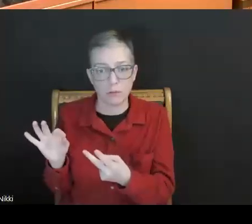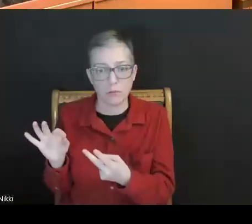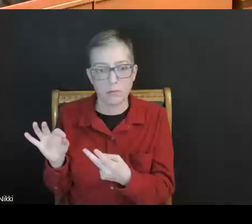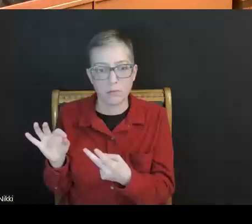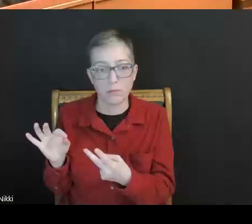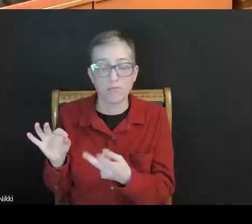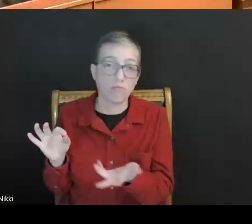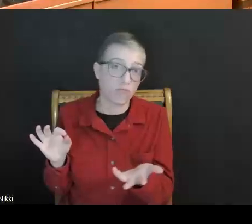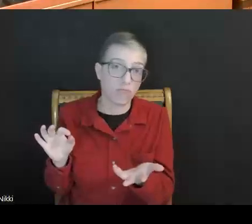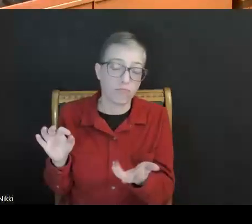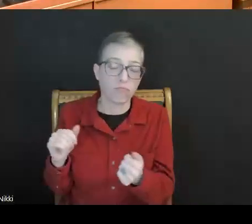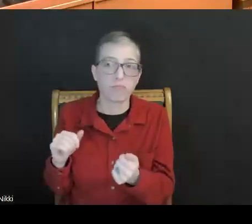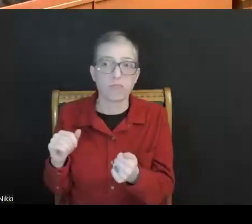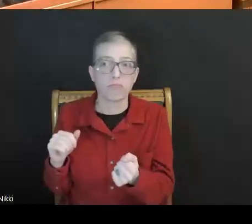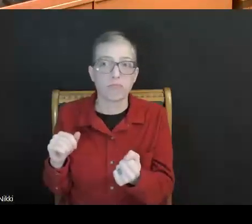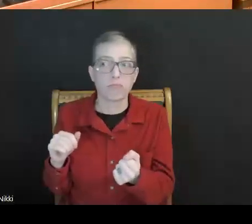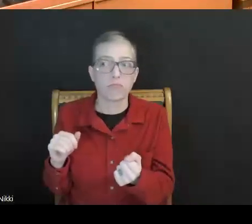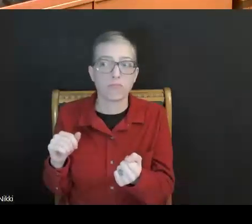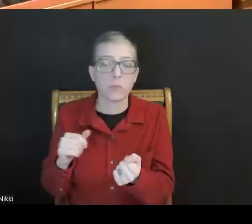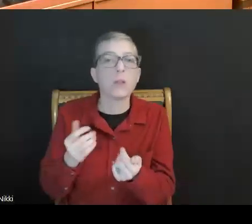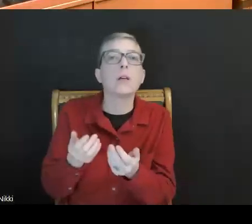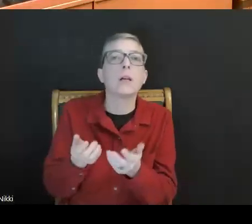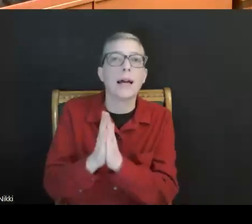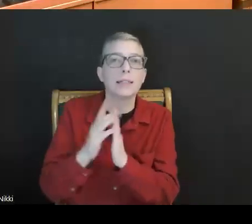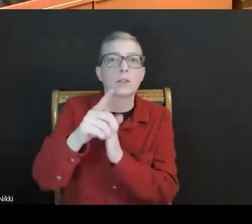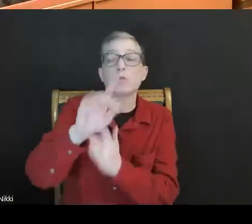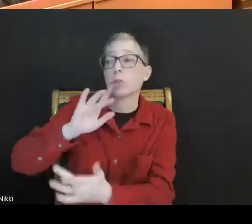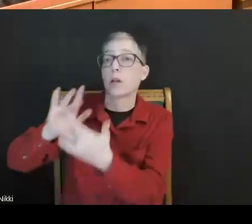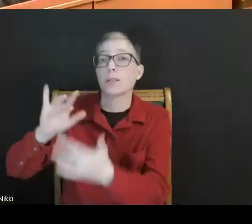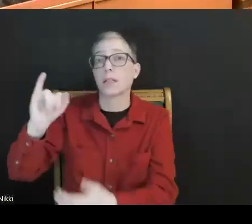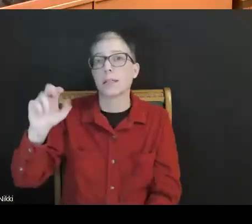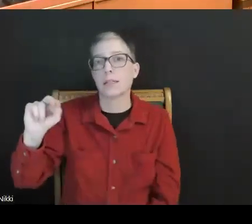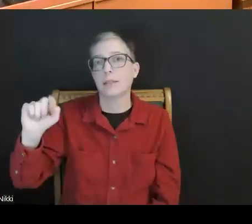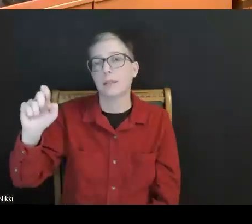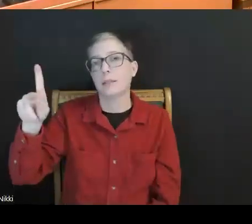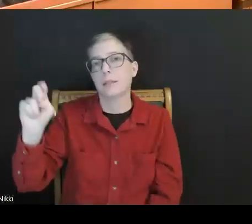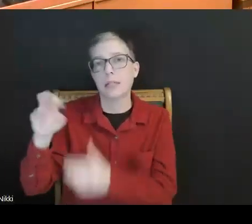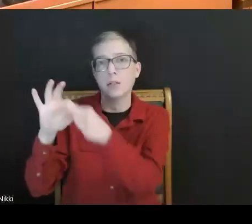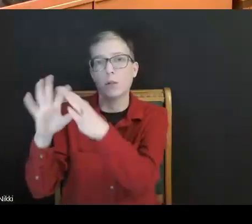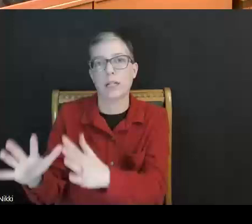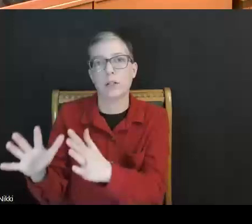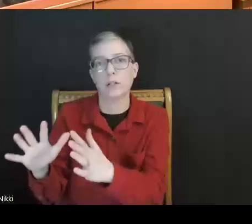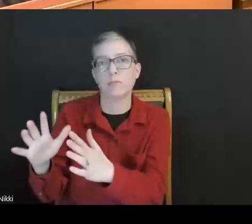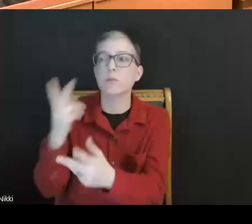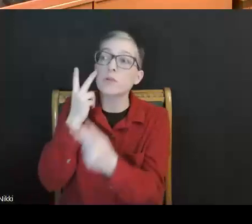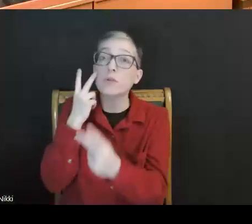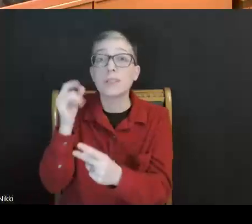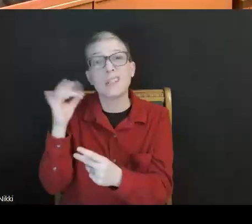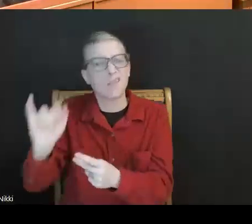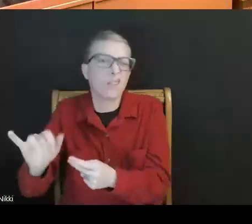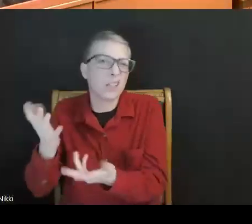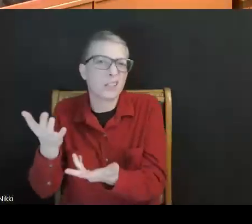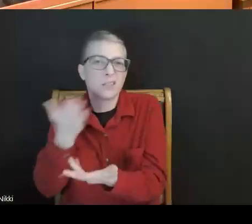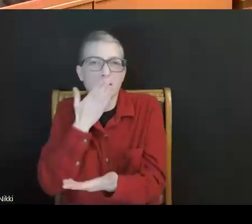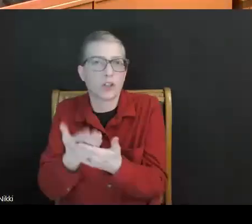contact the intake and access coordinator to explore whether Community Ties is an appropriate option.